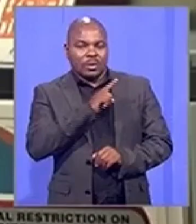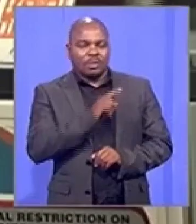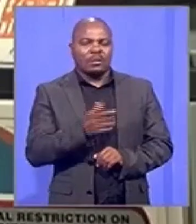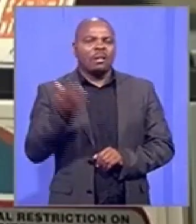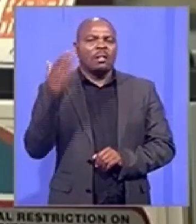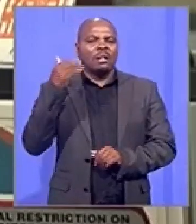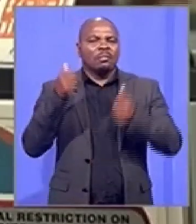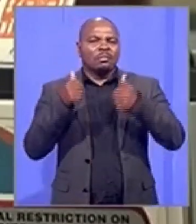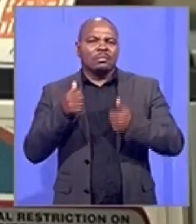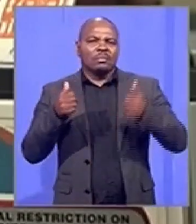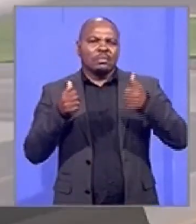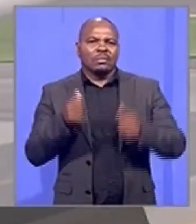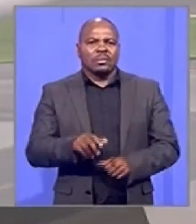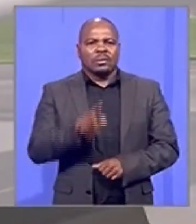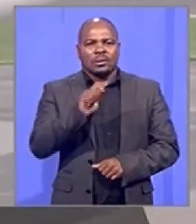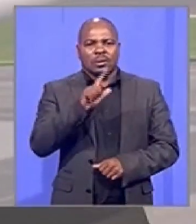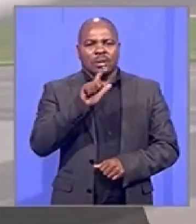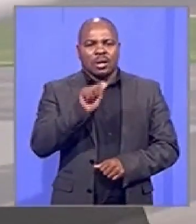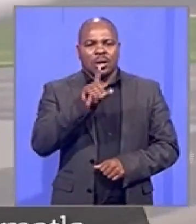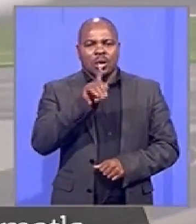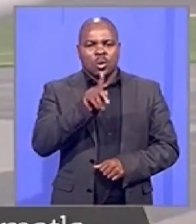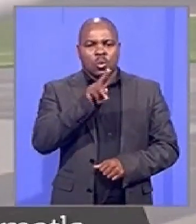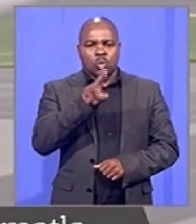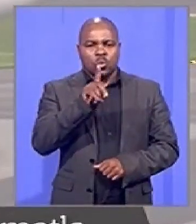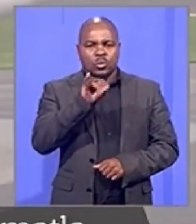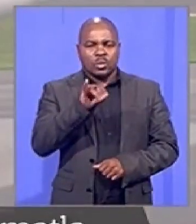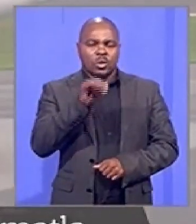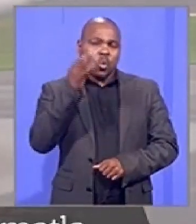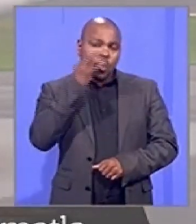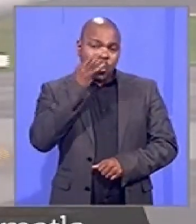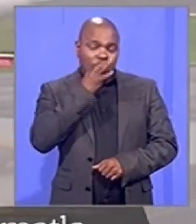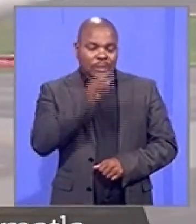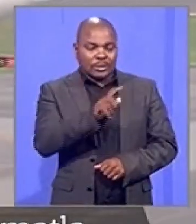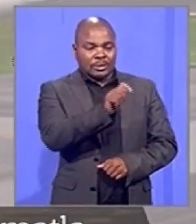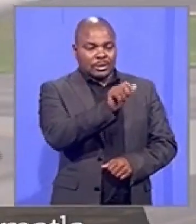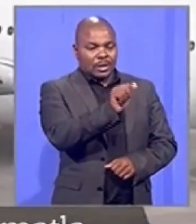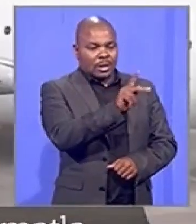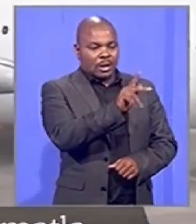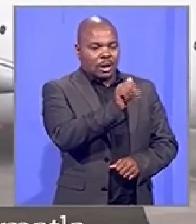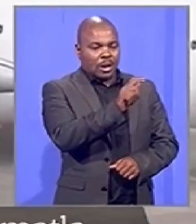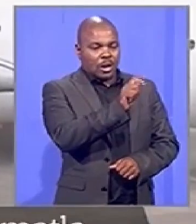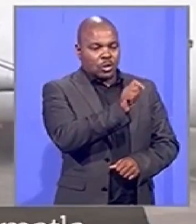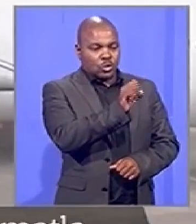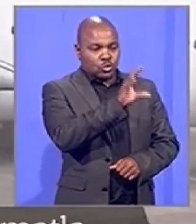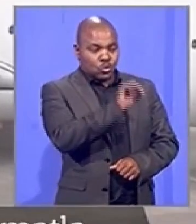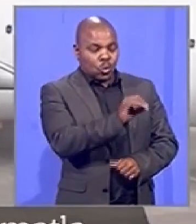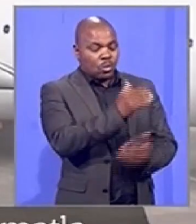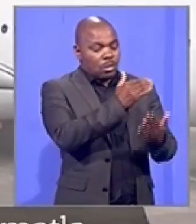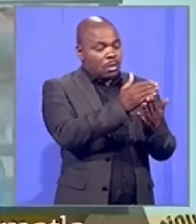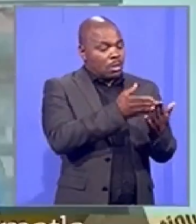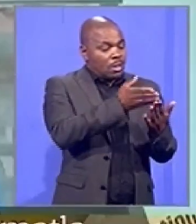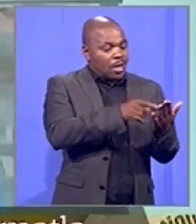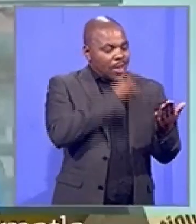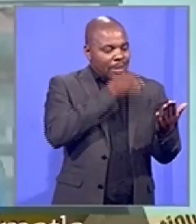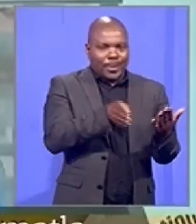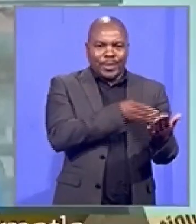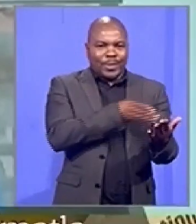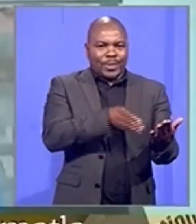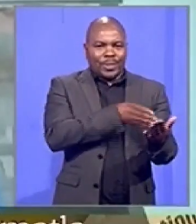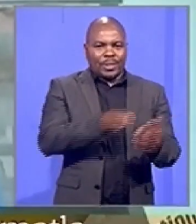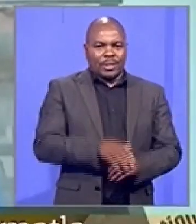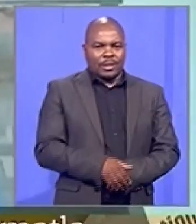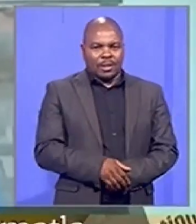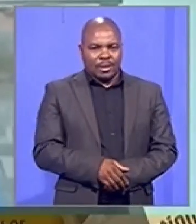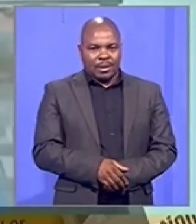wa mehleng Kgathatso Tlhakudi a bolele hore takatso consortium e ne le siyo lenaneng leo. This transaction